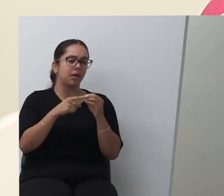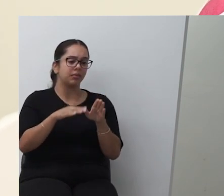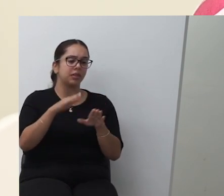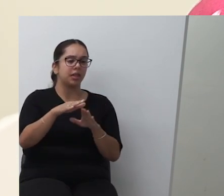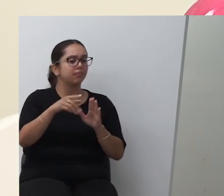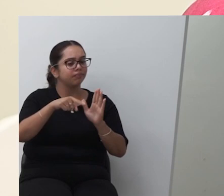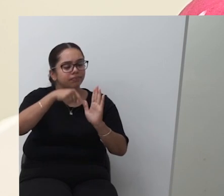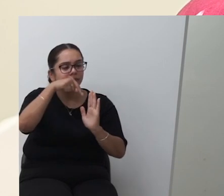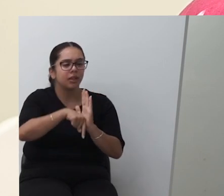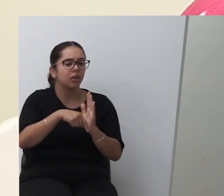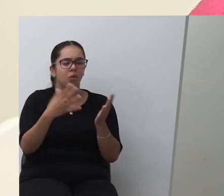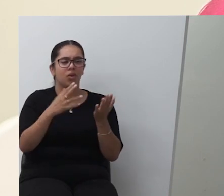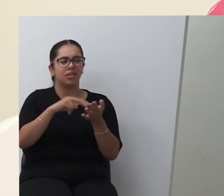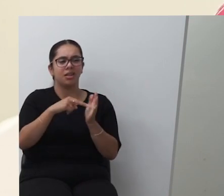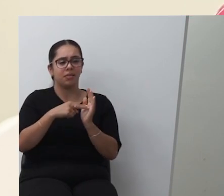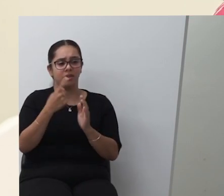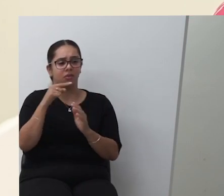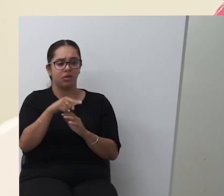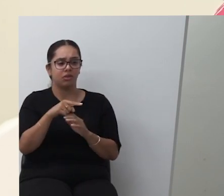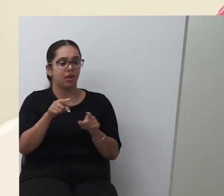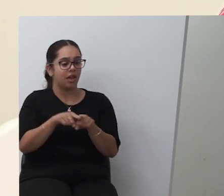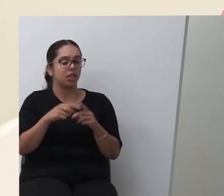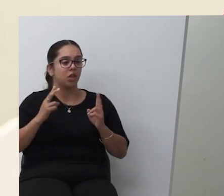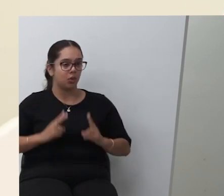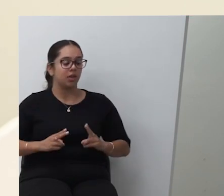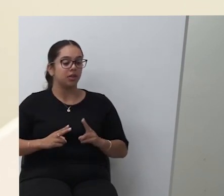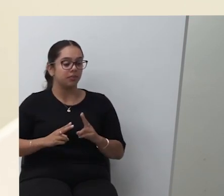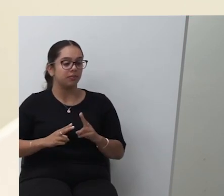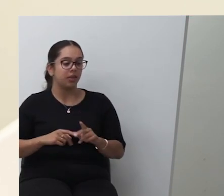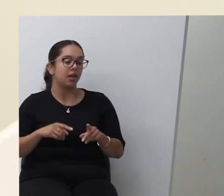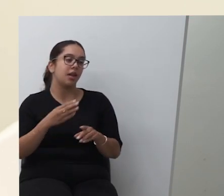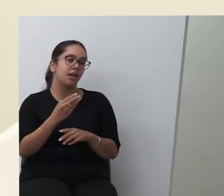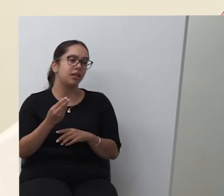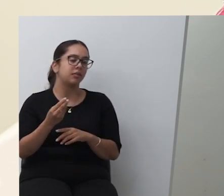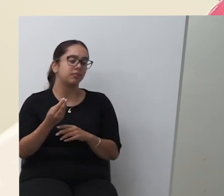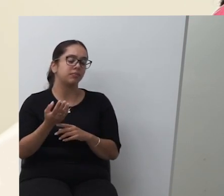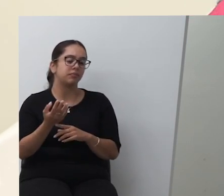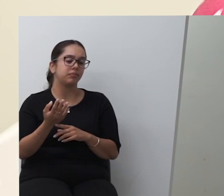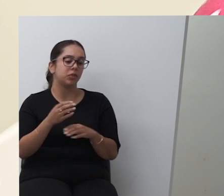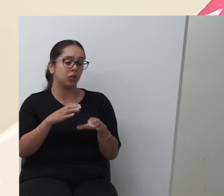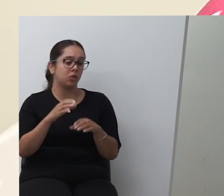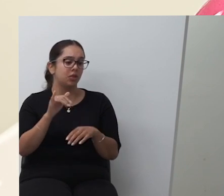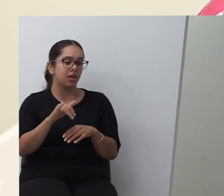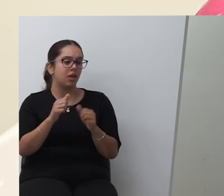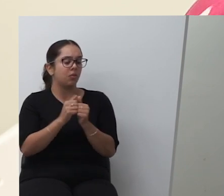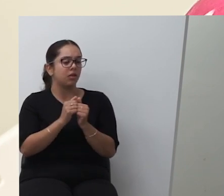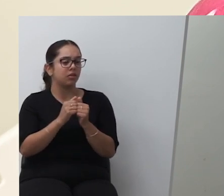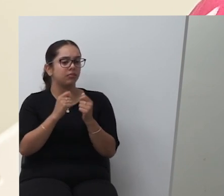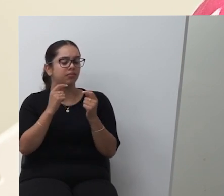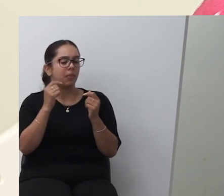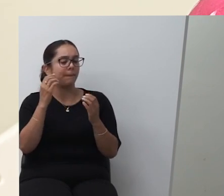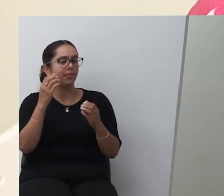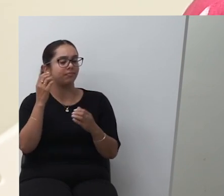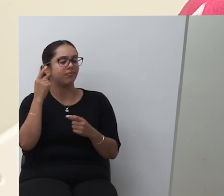to deepen that, whatever that means for you as a human, and to do that with a sense of